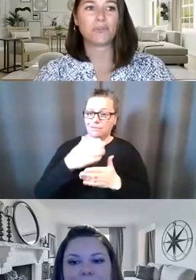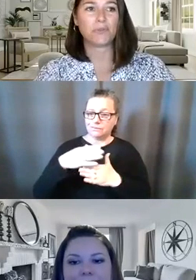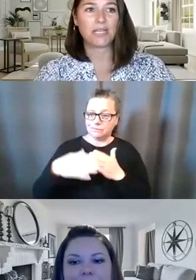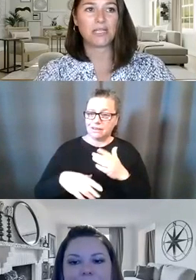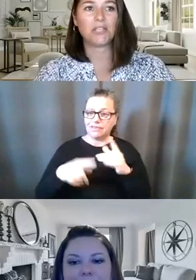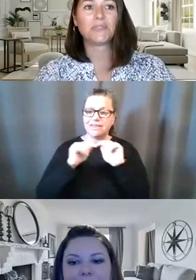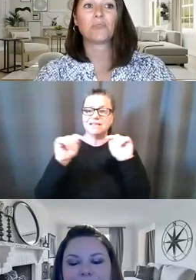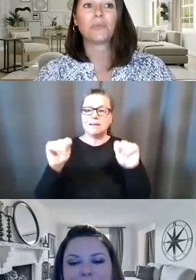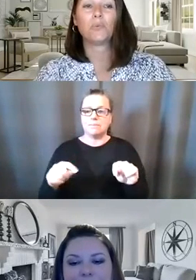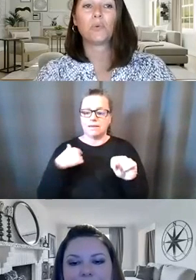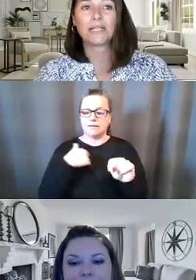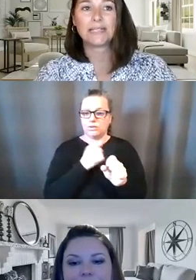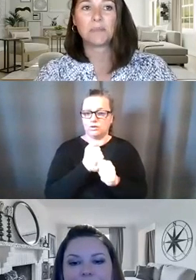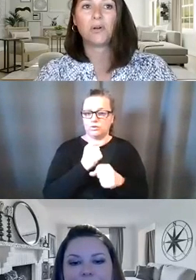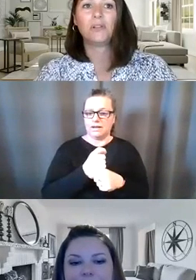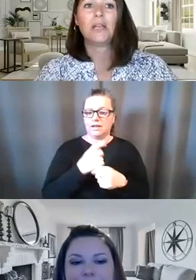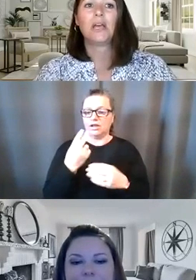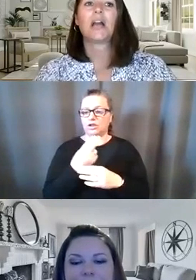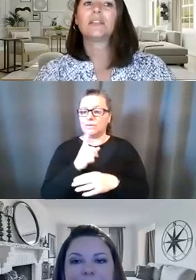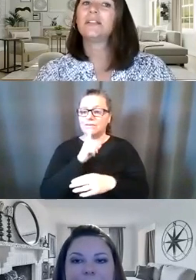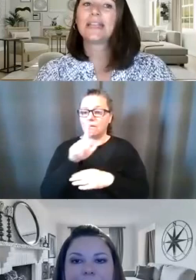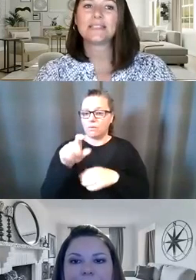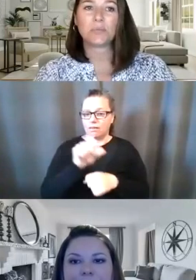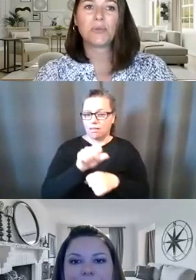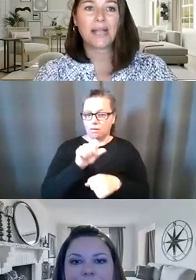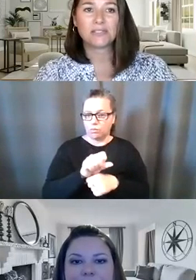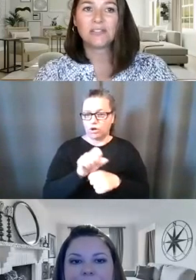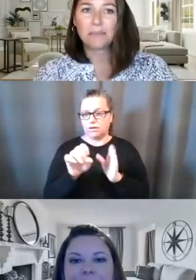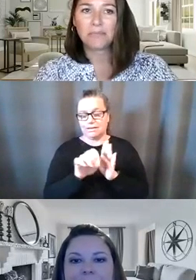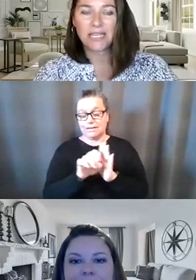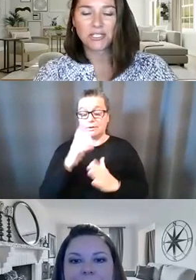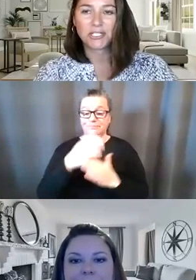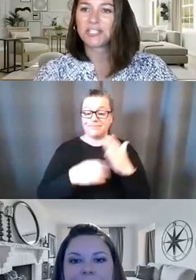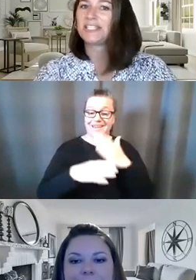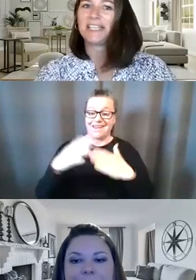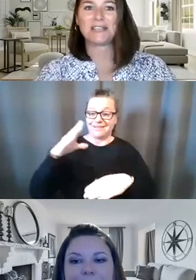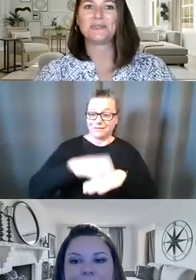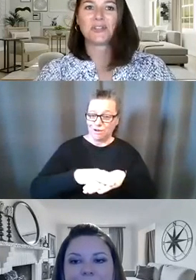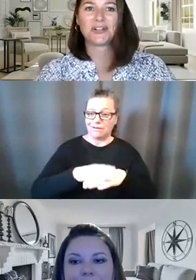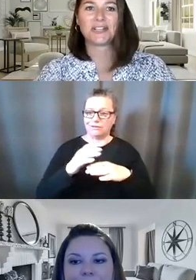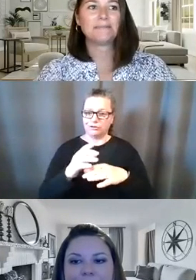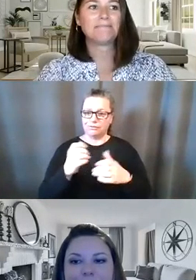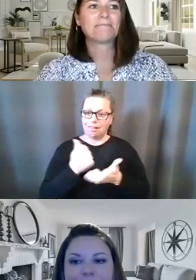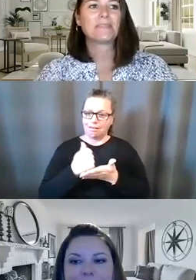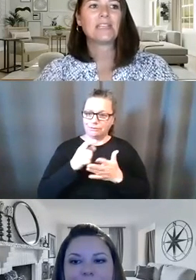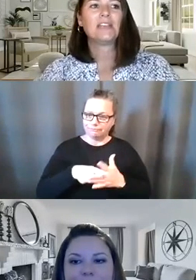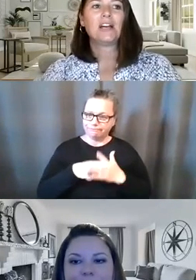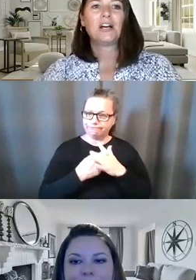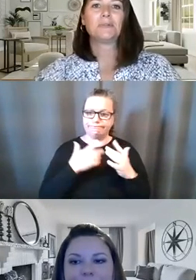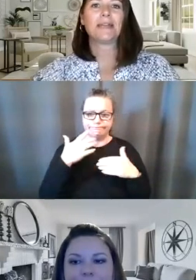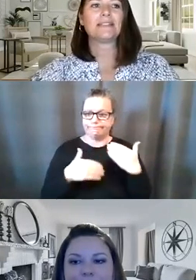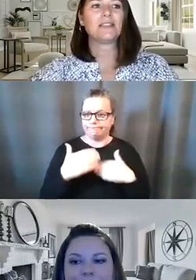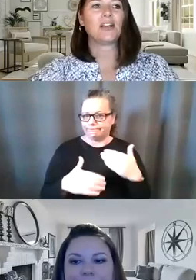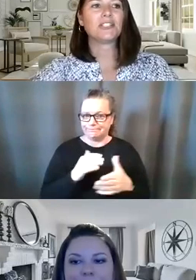we've created using a real work example, a little hands-on practical application just to get you started.